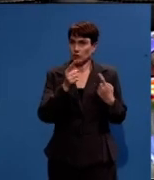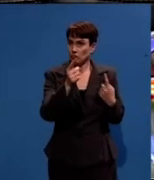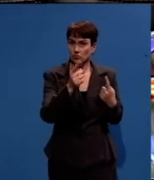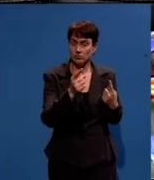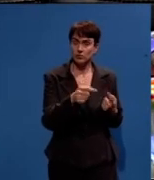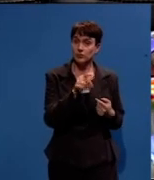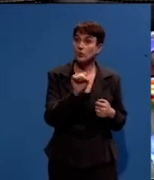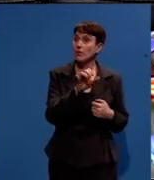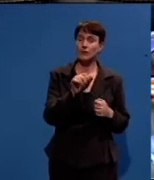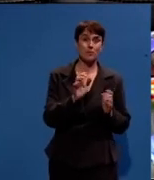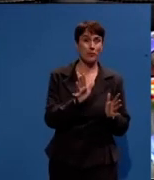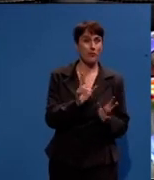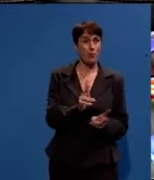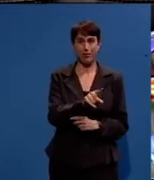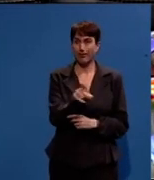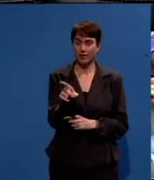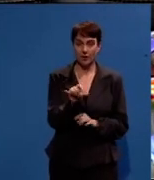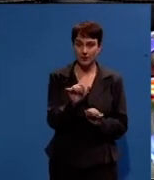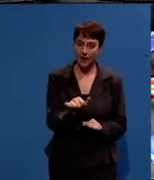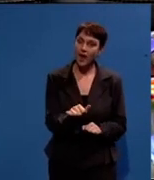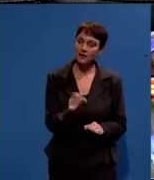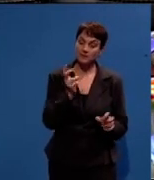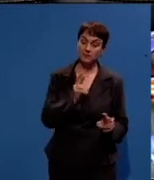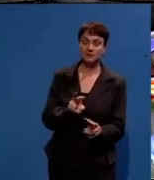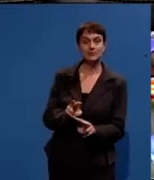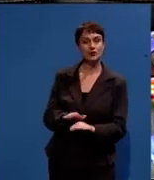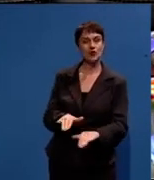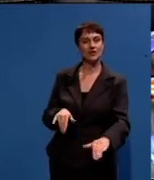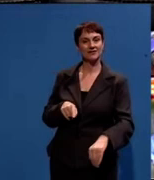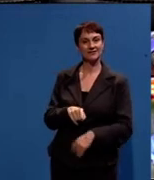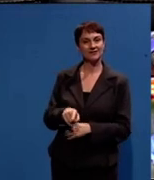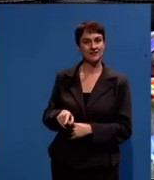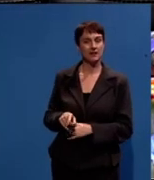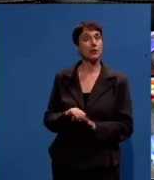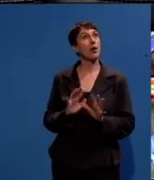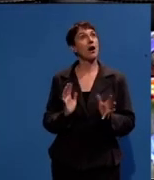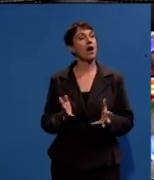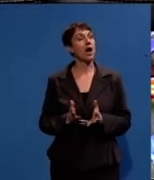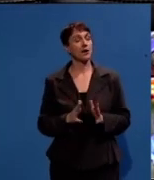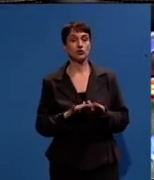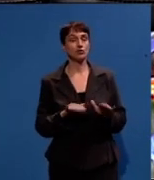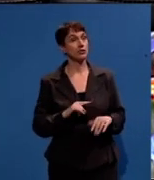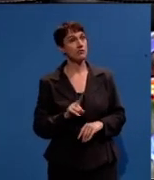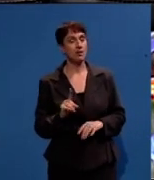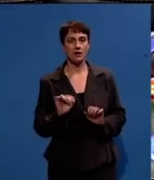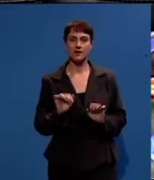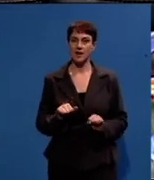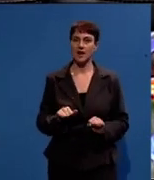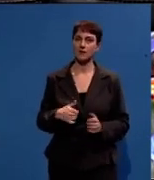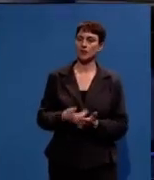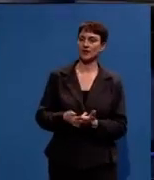actually ensure that children of South Africa and, you know, the world over achieve, you know, their